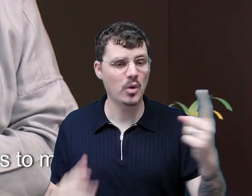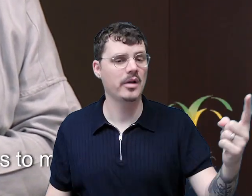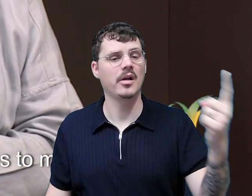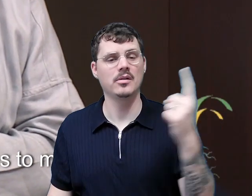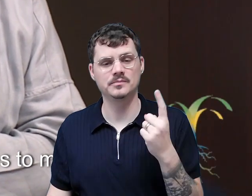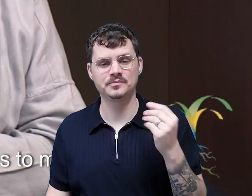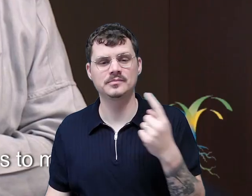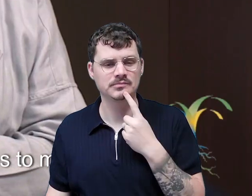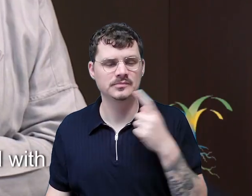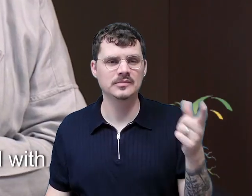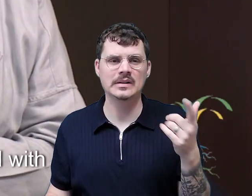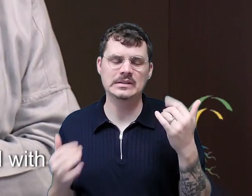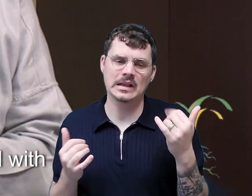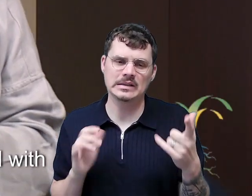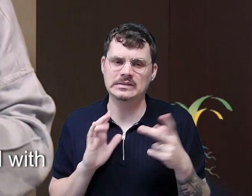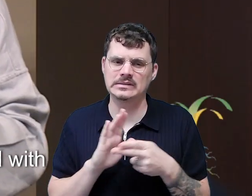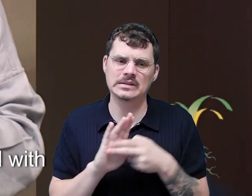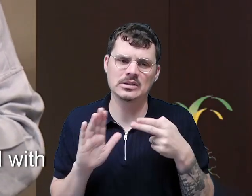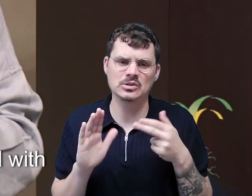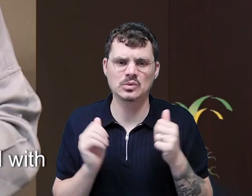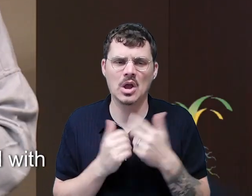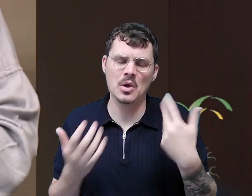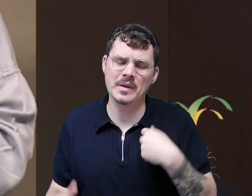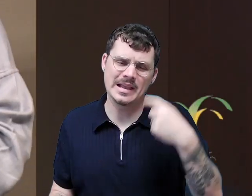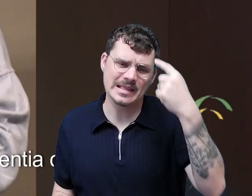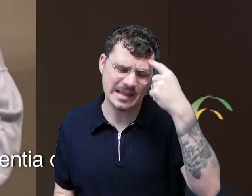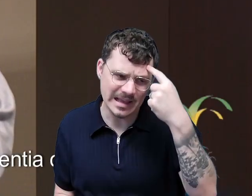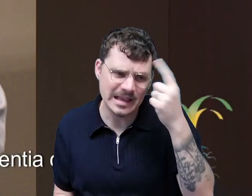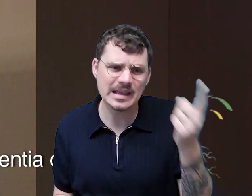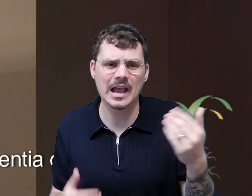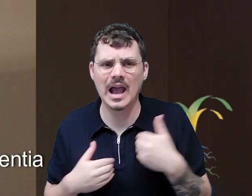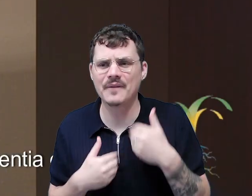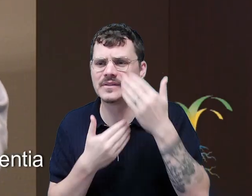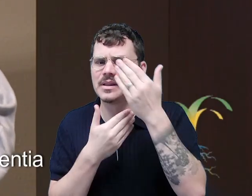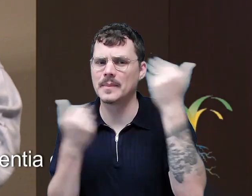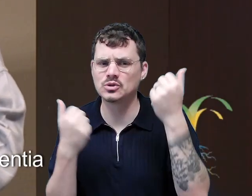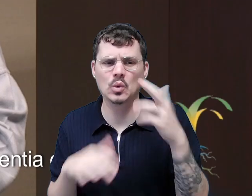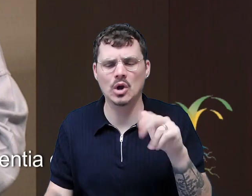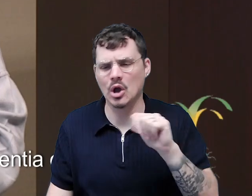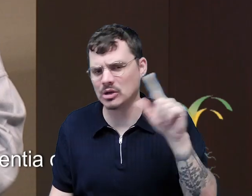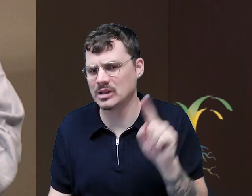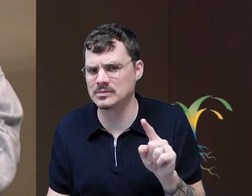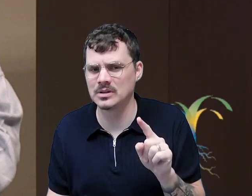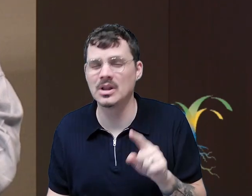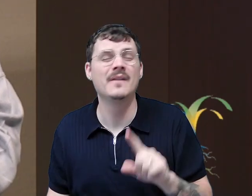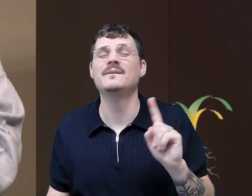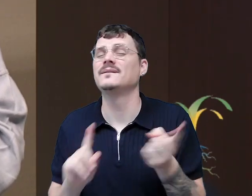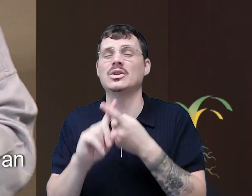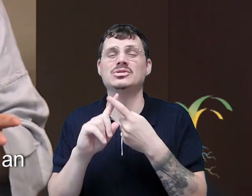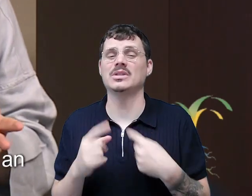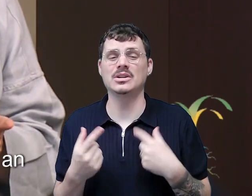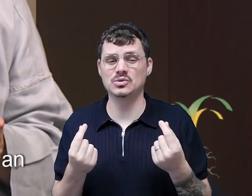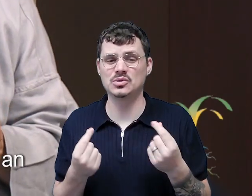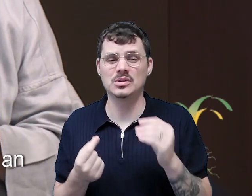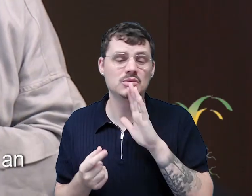time, if somebody comes to me and they're tentatively diagnosed with, we think that he's got dementia or Alzheimer's,